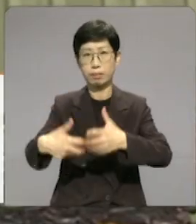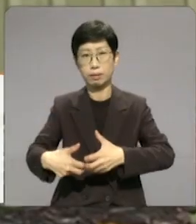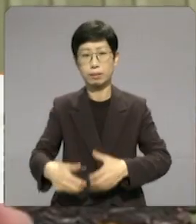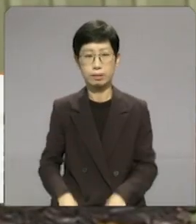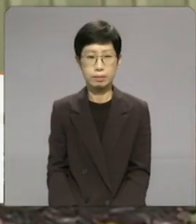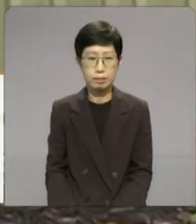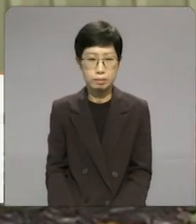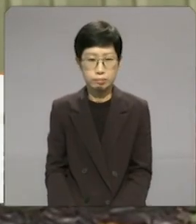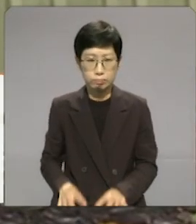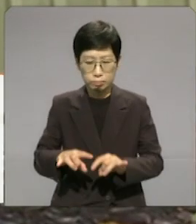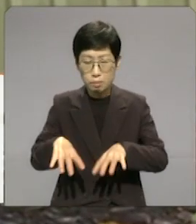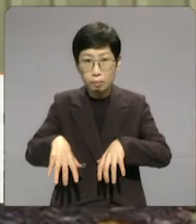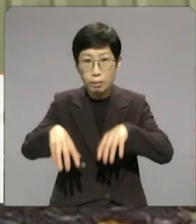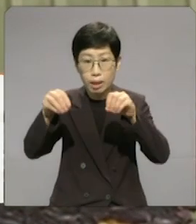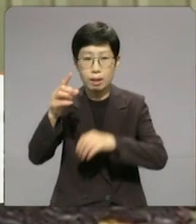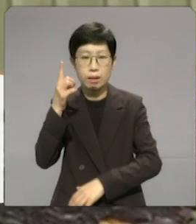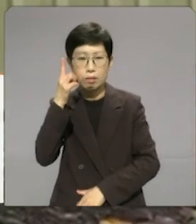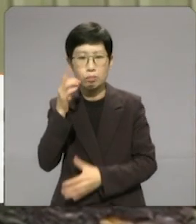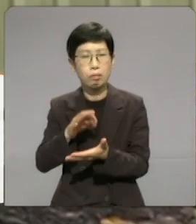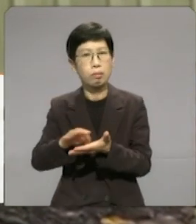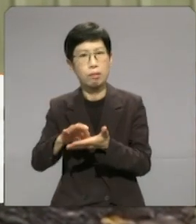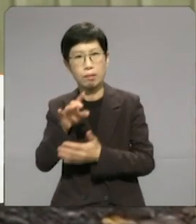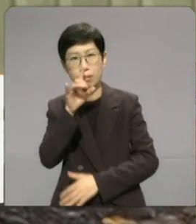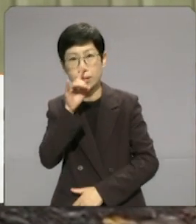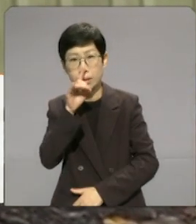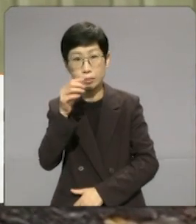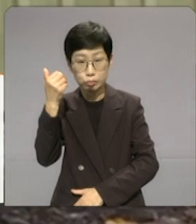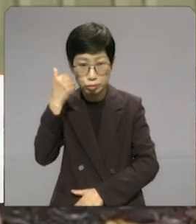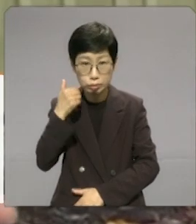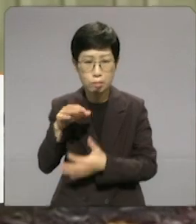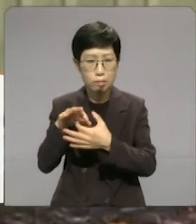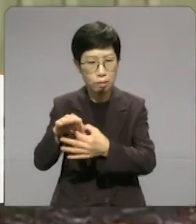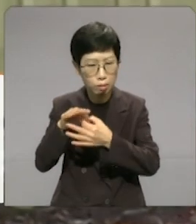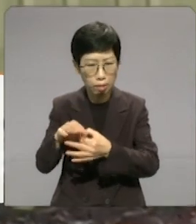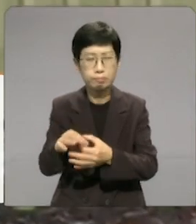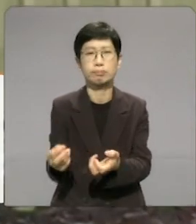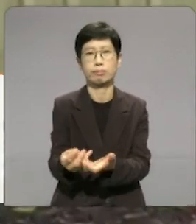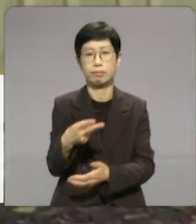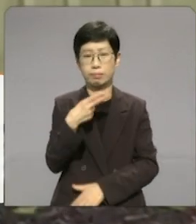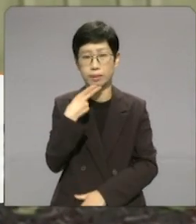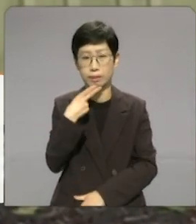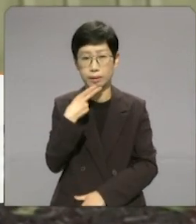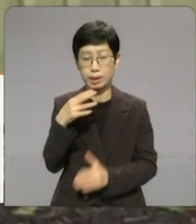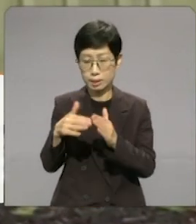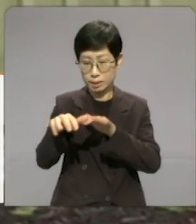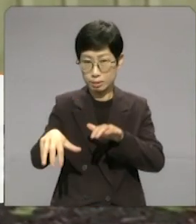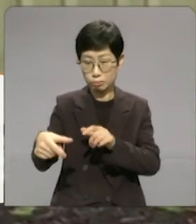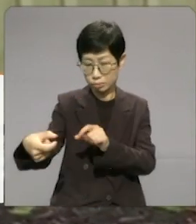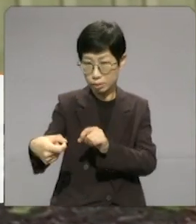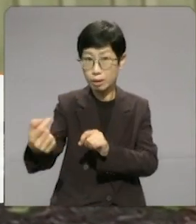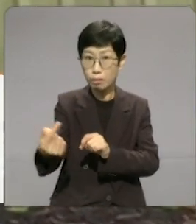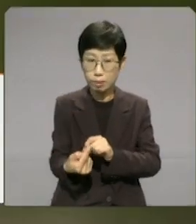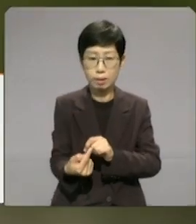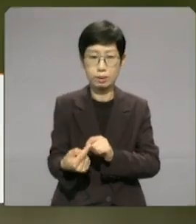out, cell phone went out that early that morning, and so there's no way to talk to anyone. Some of the neighbors came and knocked on doors, and we sort of communicated with each other,